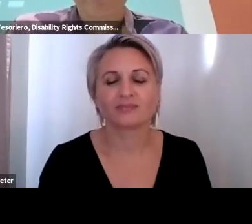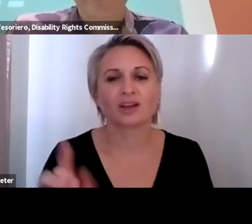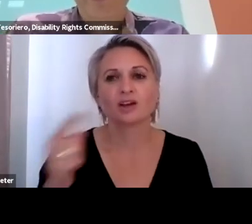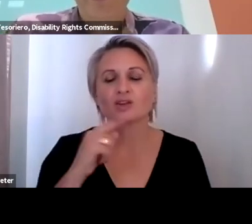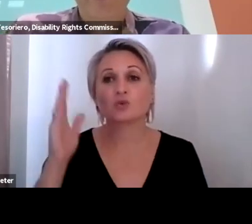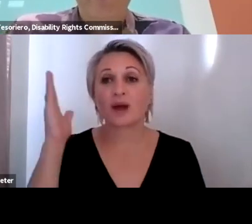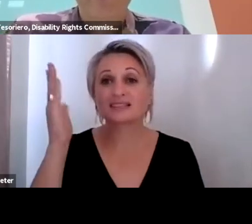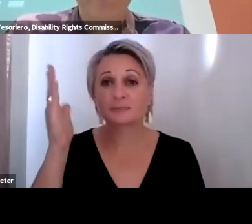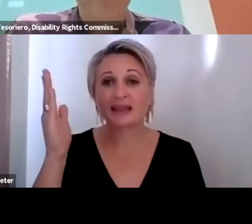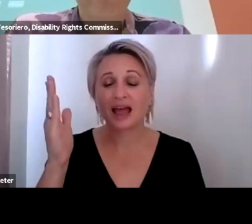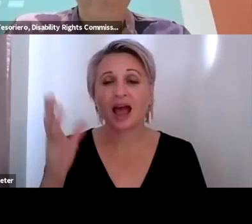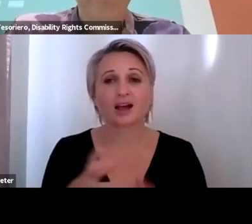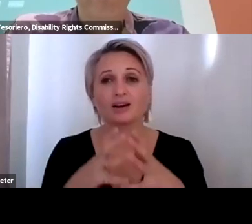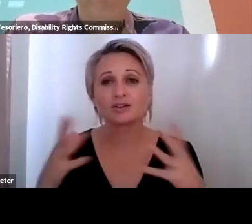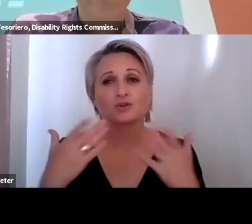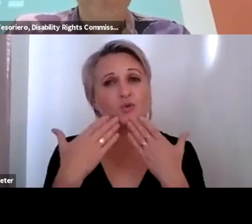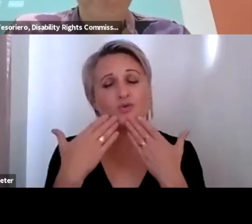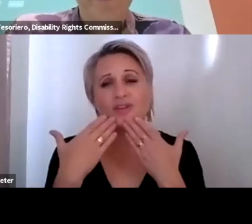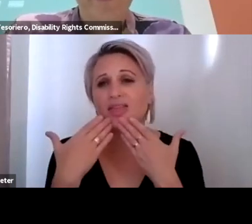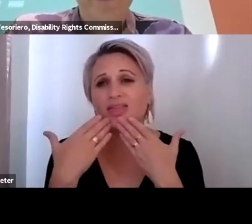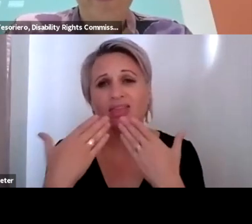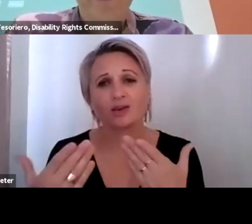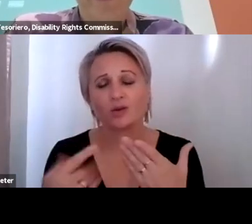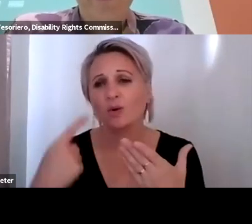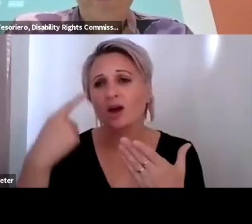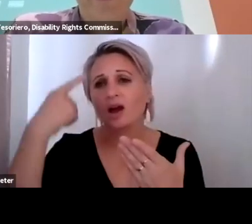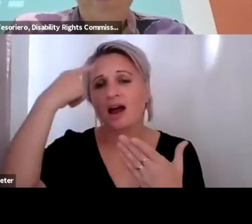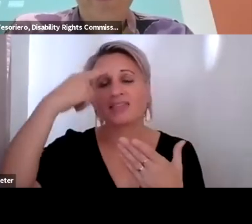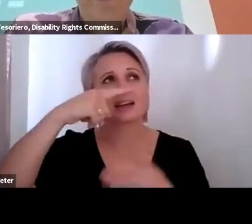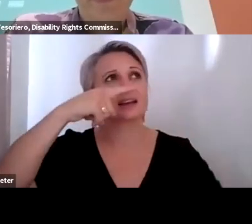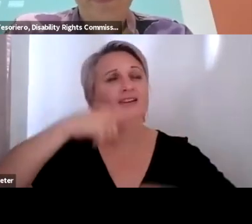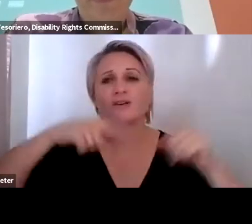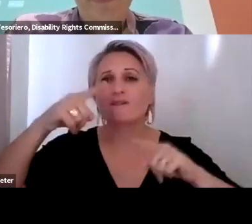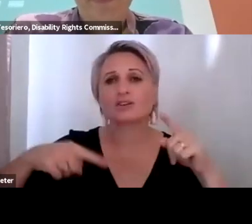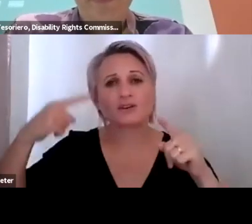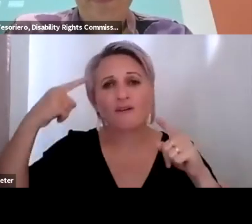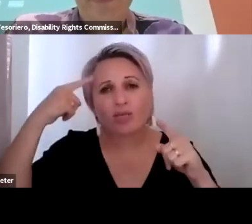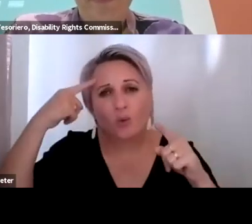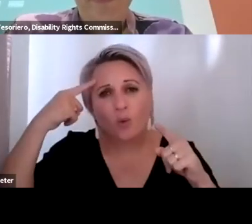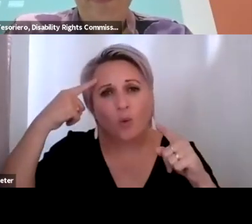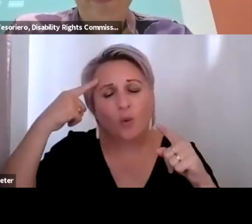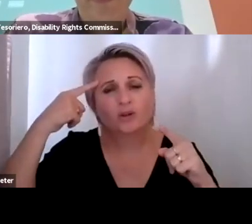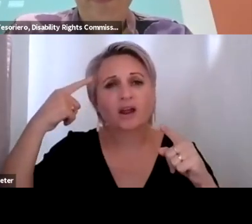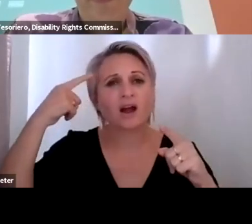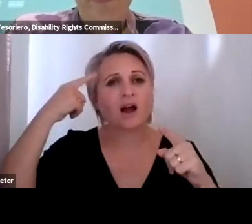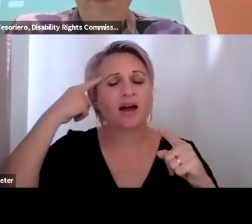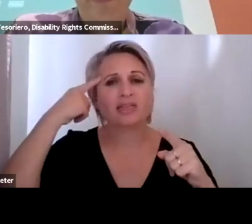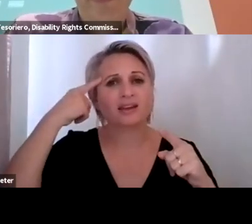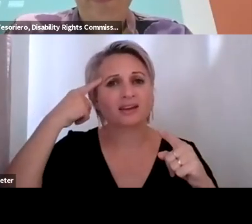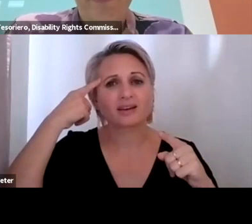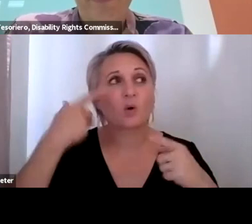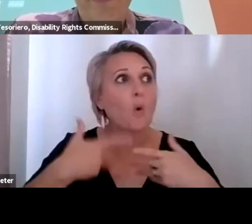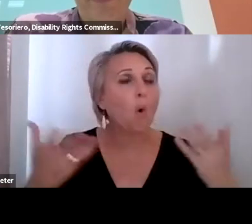gratitude. I think the diversity of thought, the kind of eclectic nature of the conversations, well,